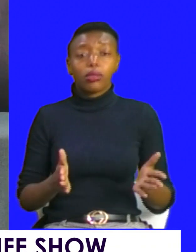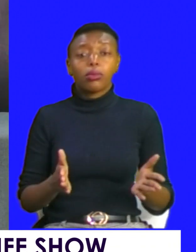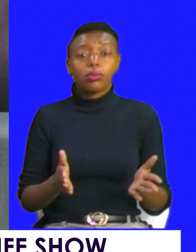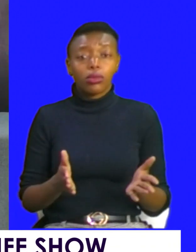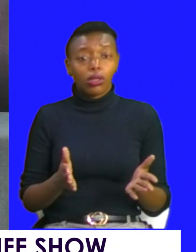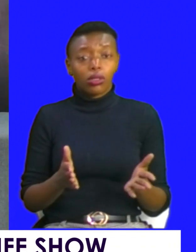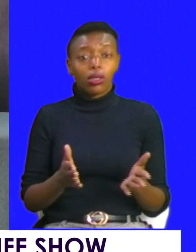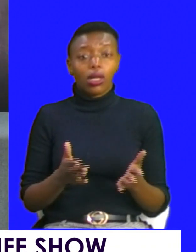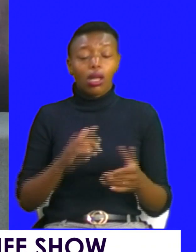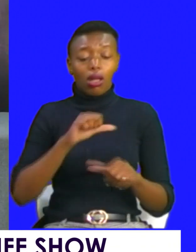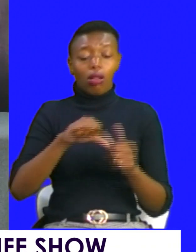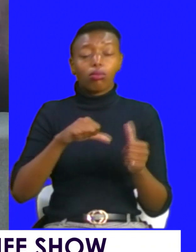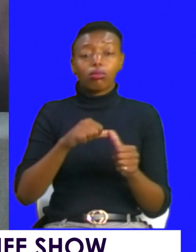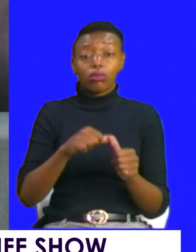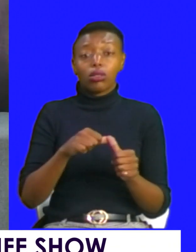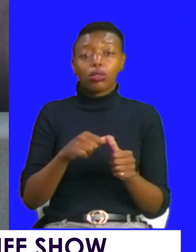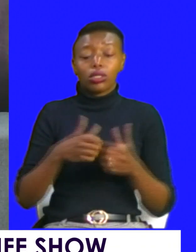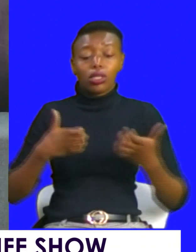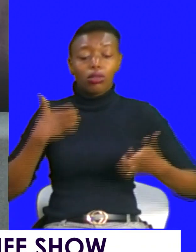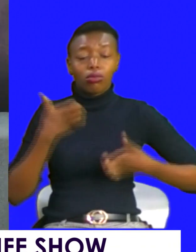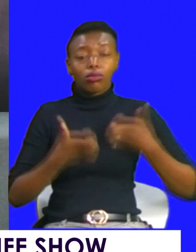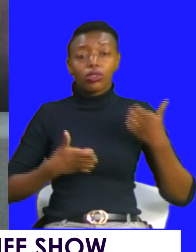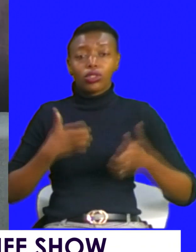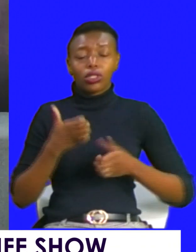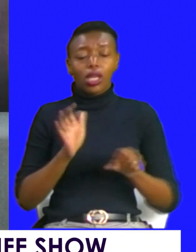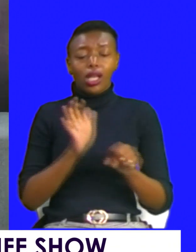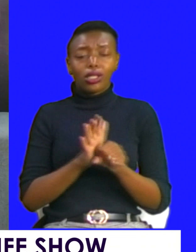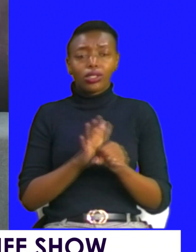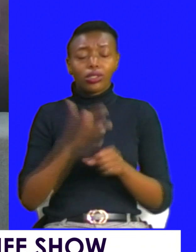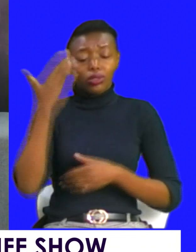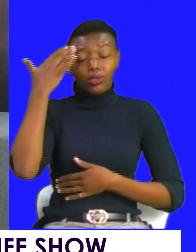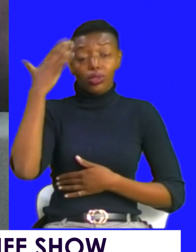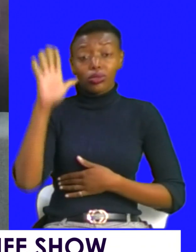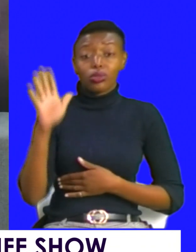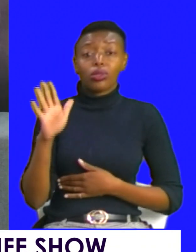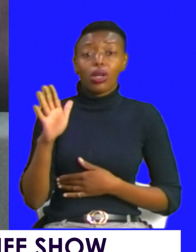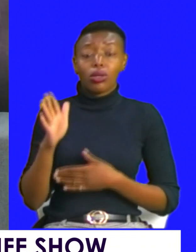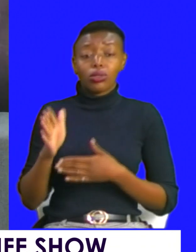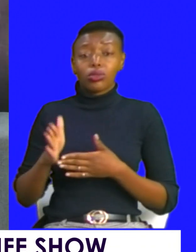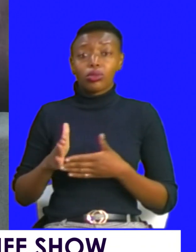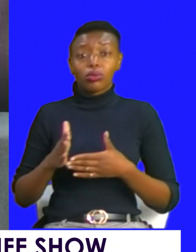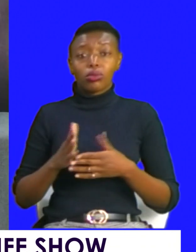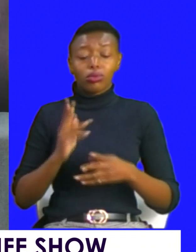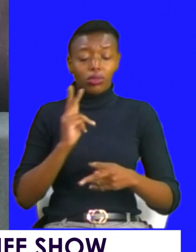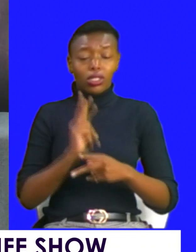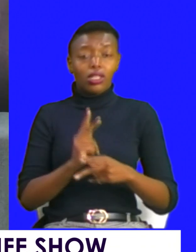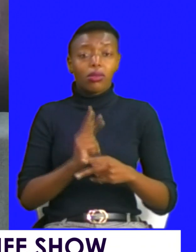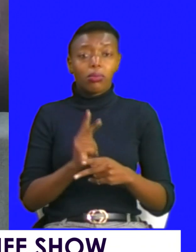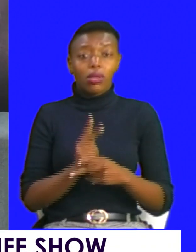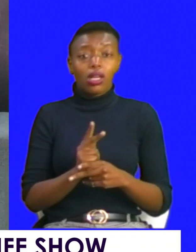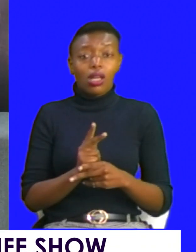promotion. Yeah. Many of us don't know how to position ourselves Yeah. for promotions. Yeah. We are in a competitive